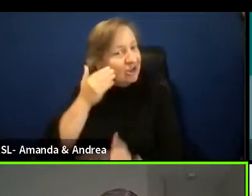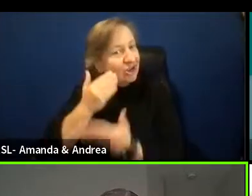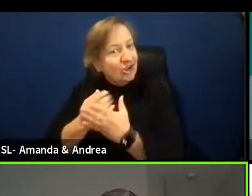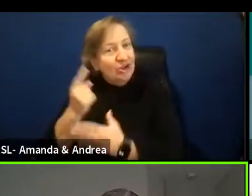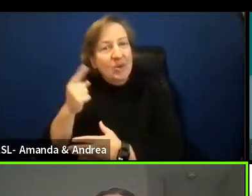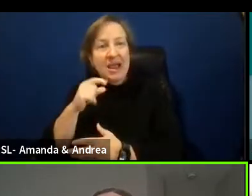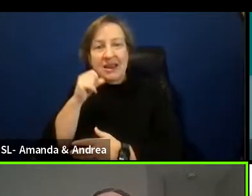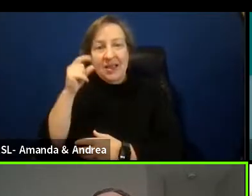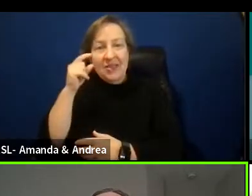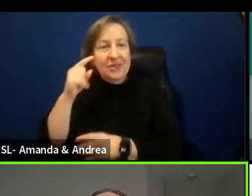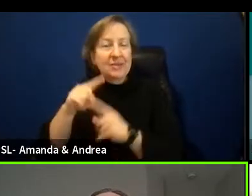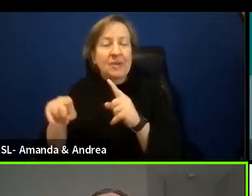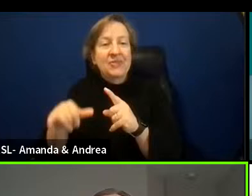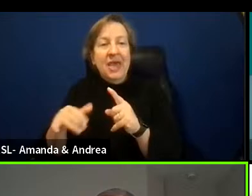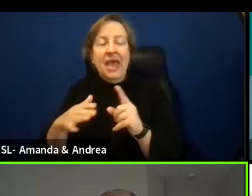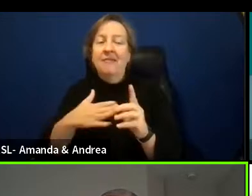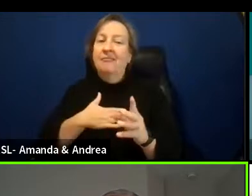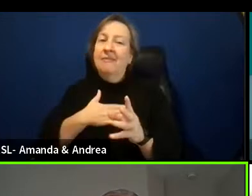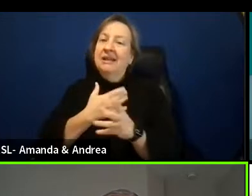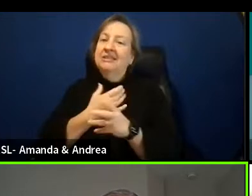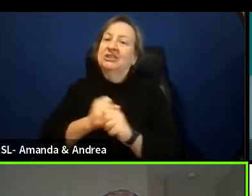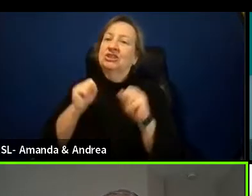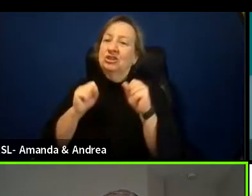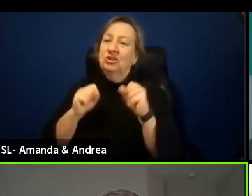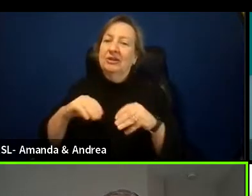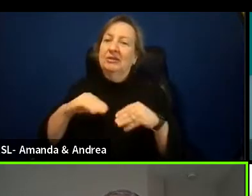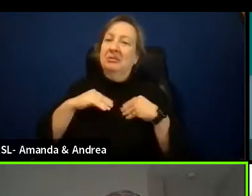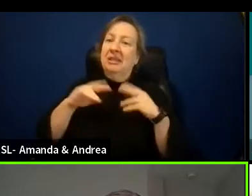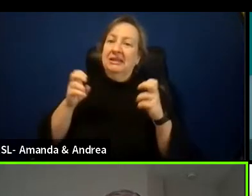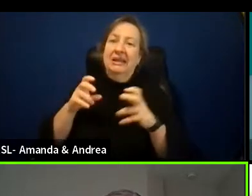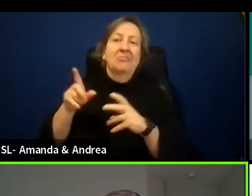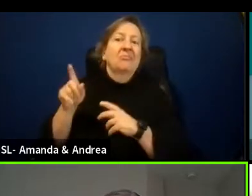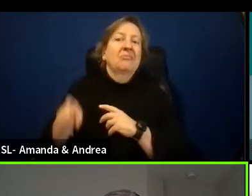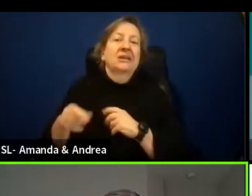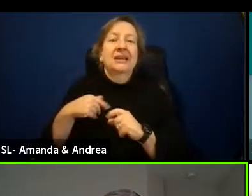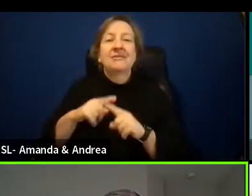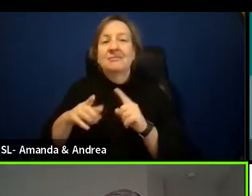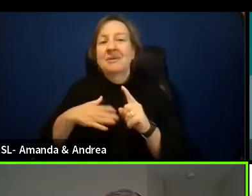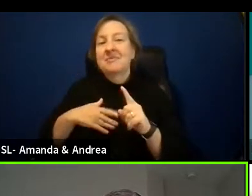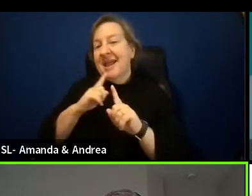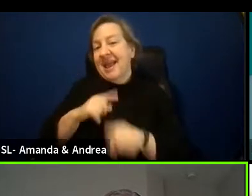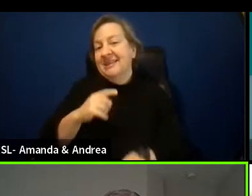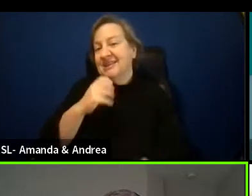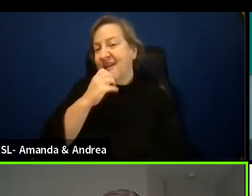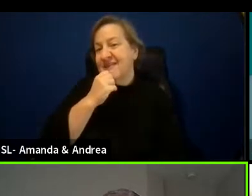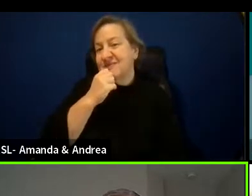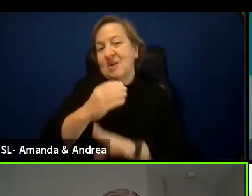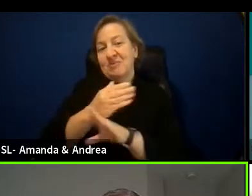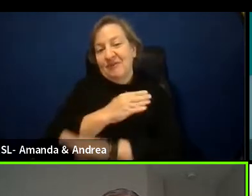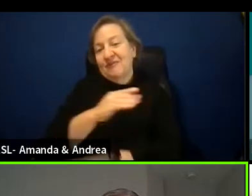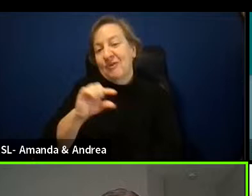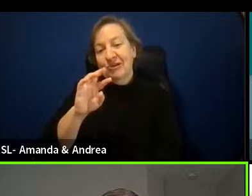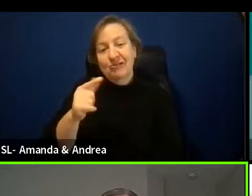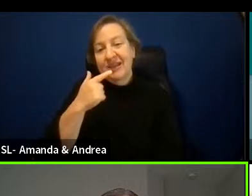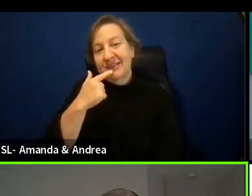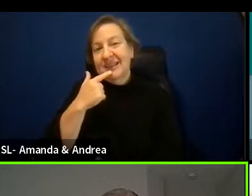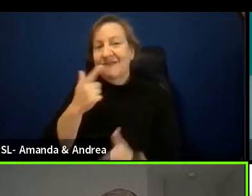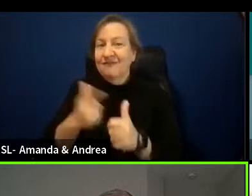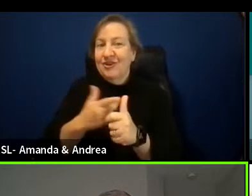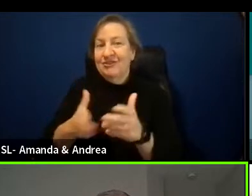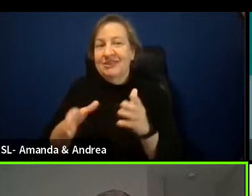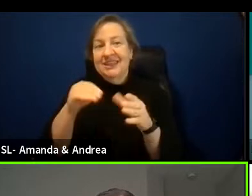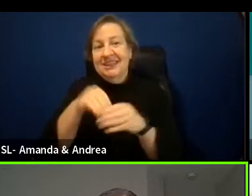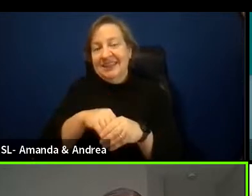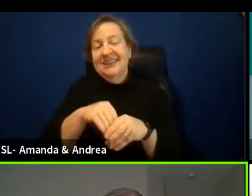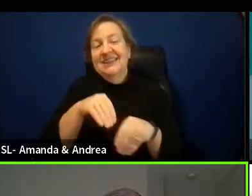like a security blanket for me. But my answer was honestly underwear, even before Greg said it. That's the first thing going in the suitcase. Come